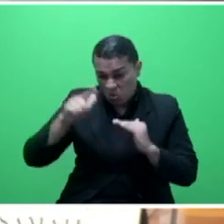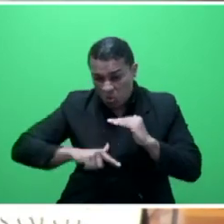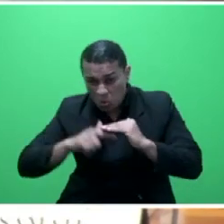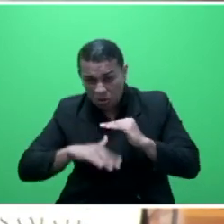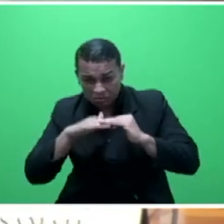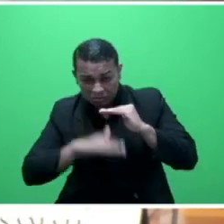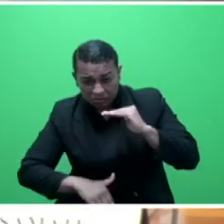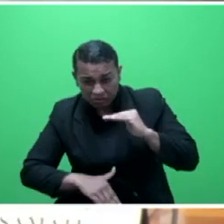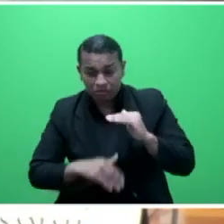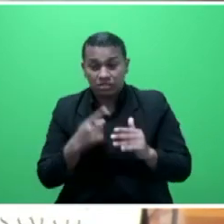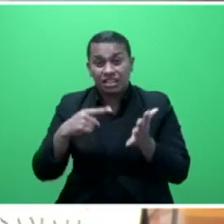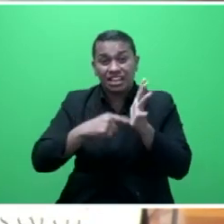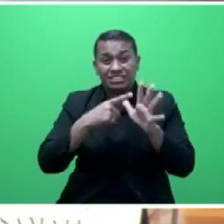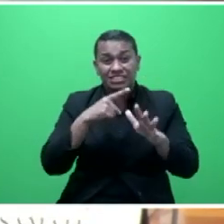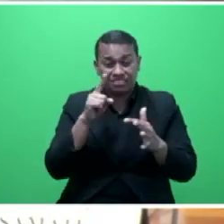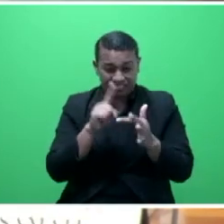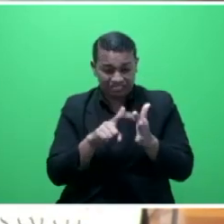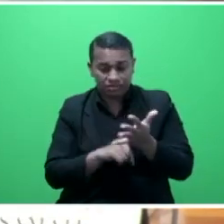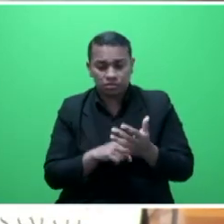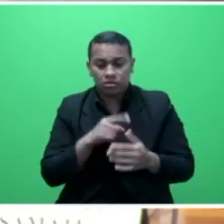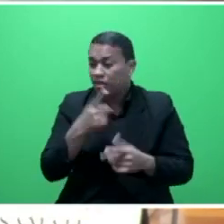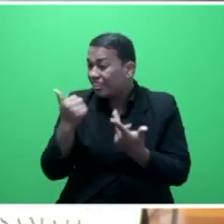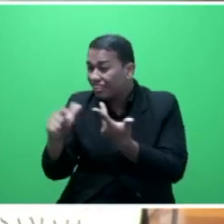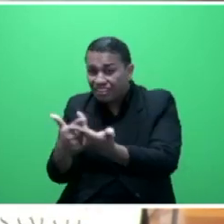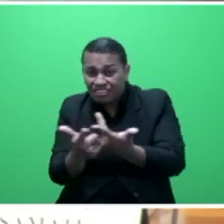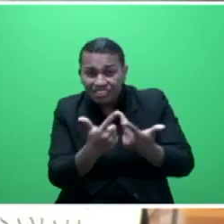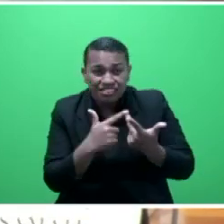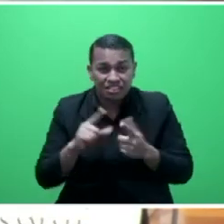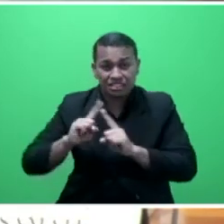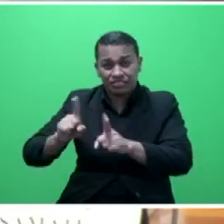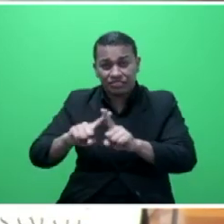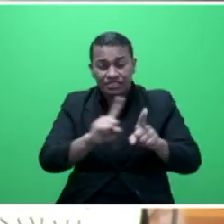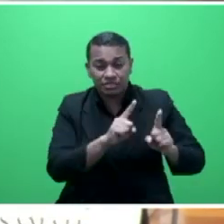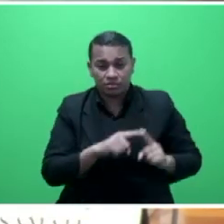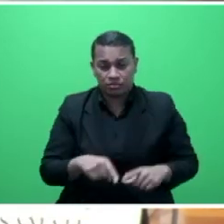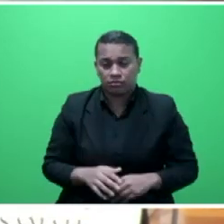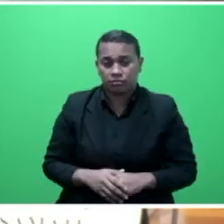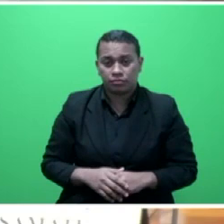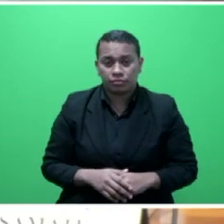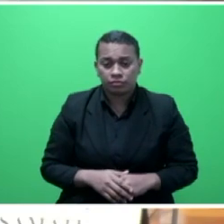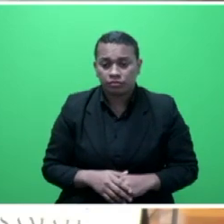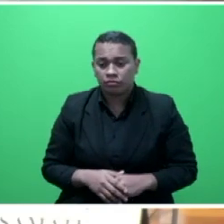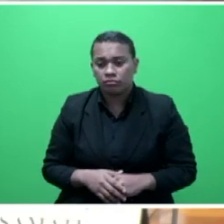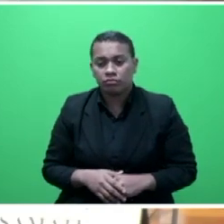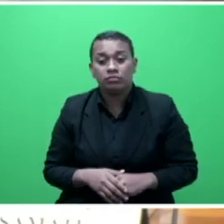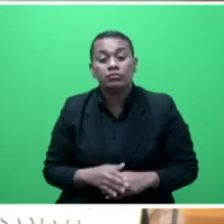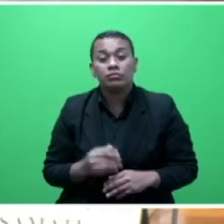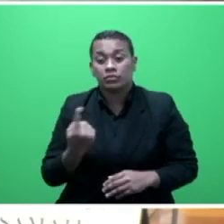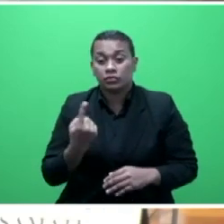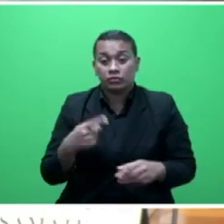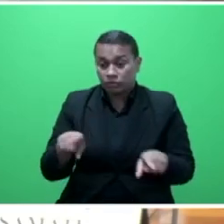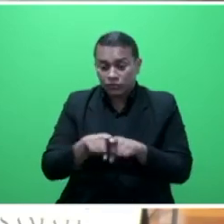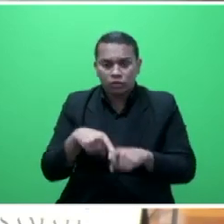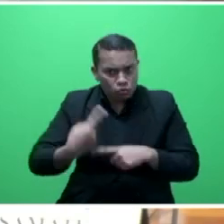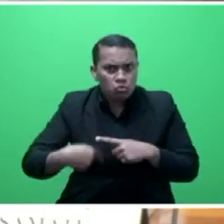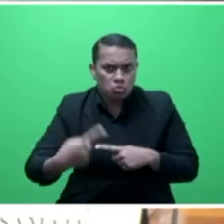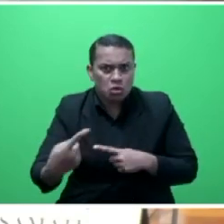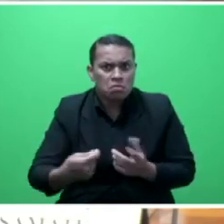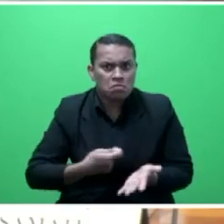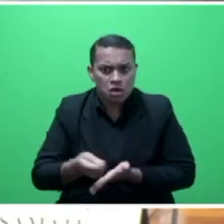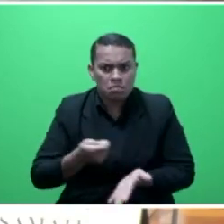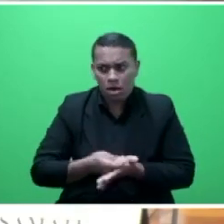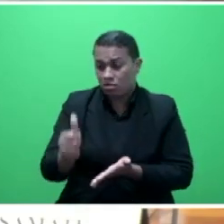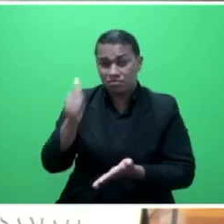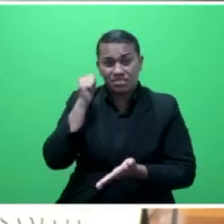available, among with some other belt-tightening measures. But to grant flexibility to those still paying back loans, TELS repayments will